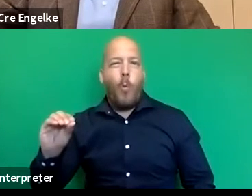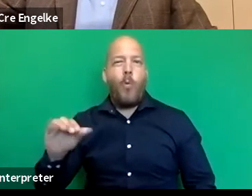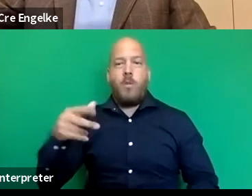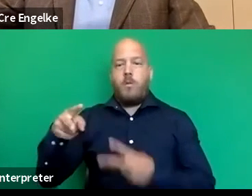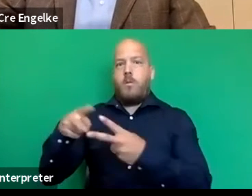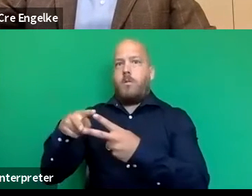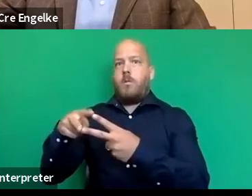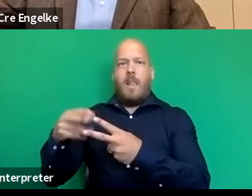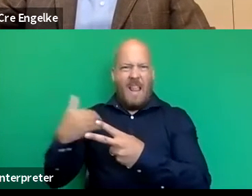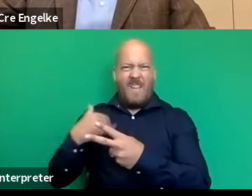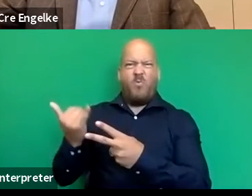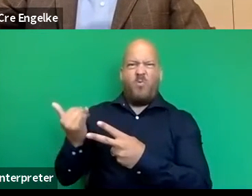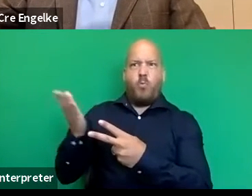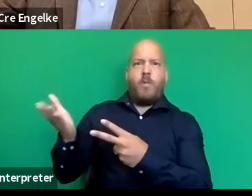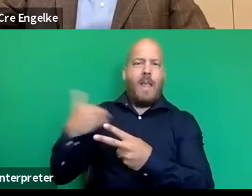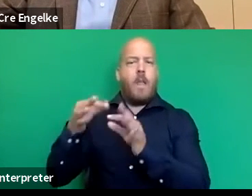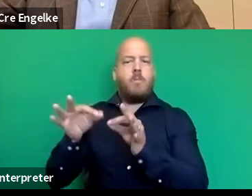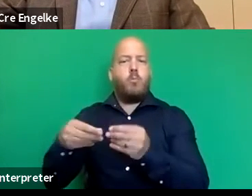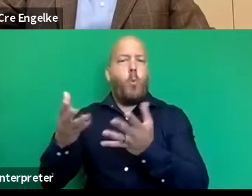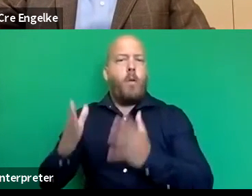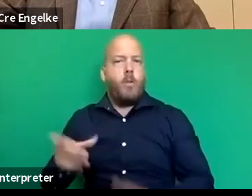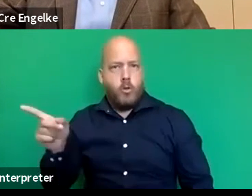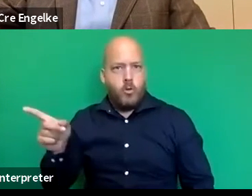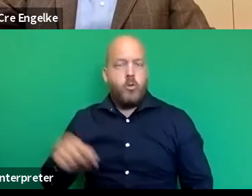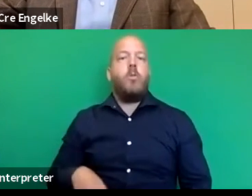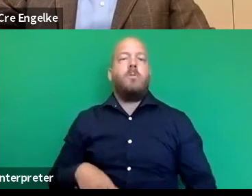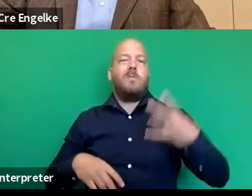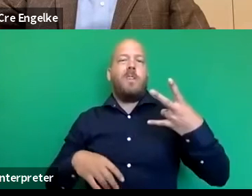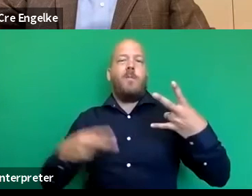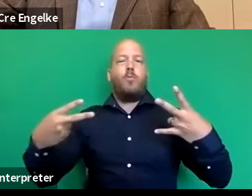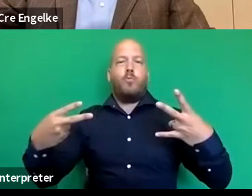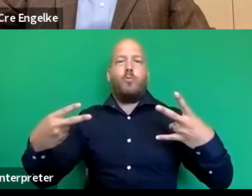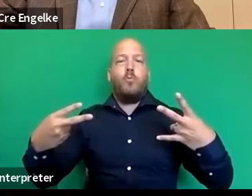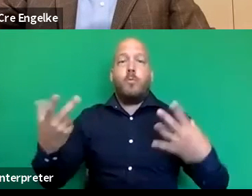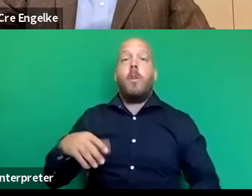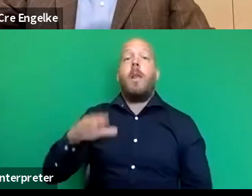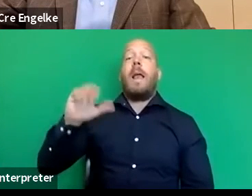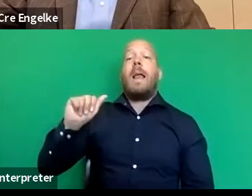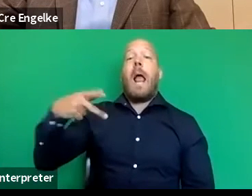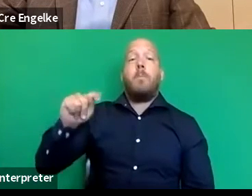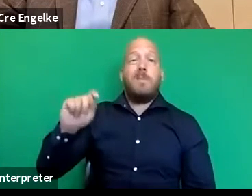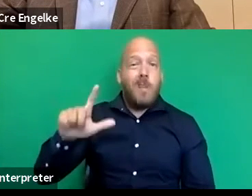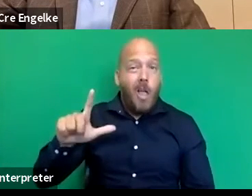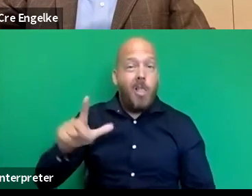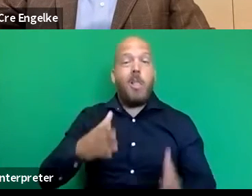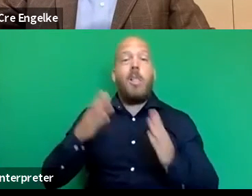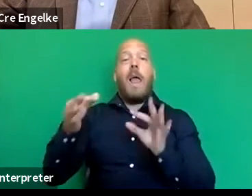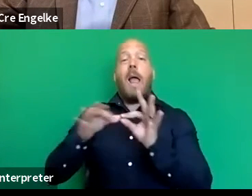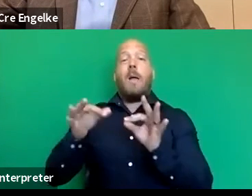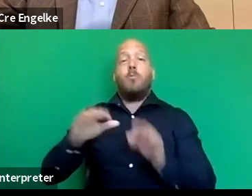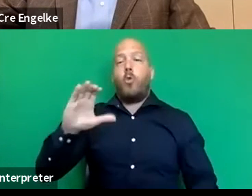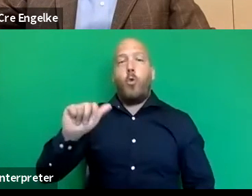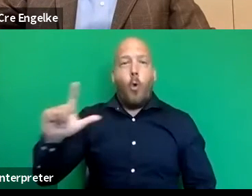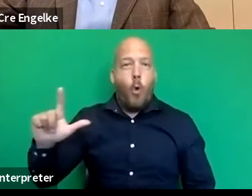Captel, Caption Call, T-Mobile, and we have InnoCaption, and Cristina described that for